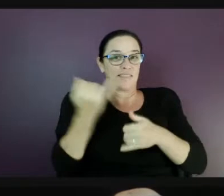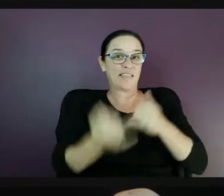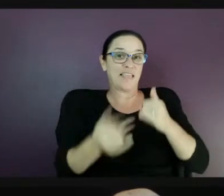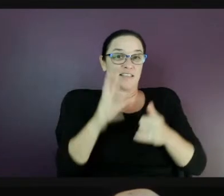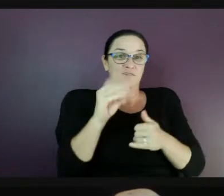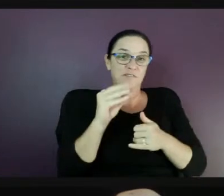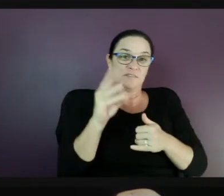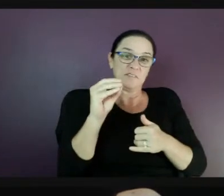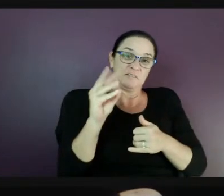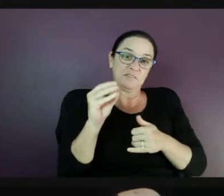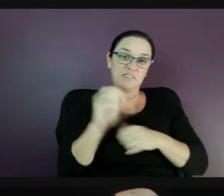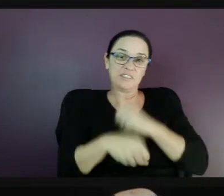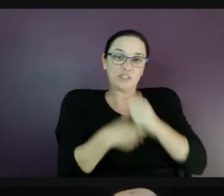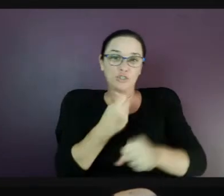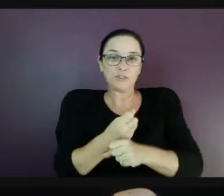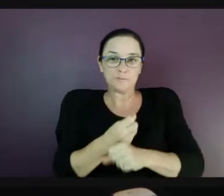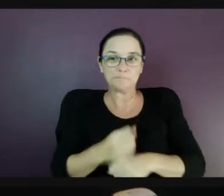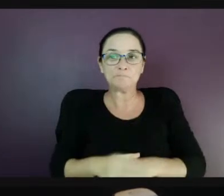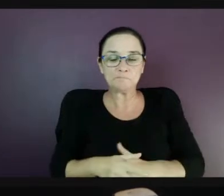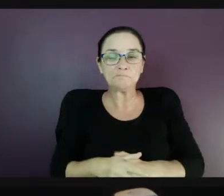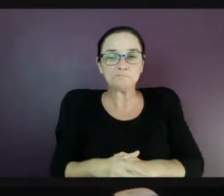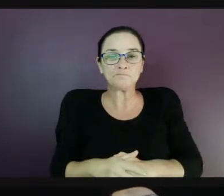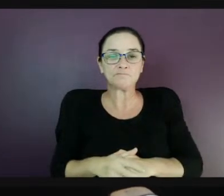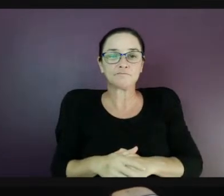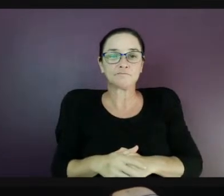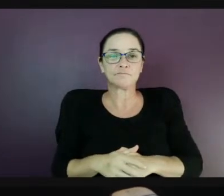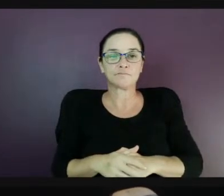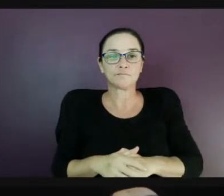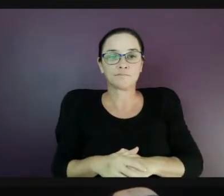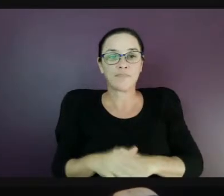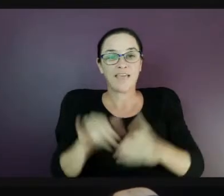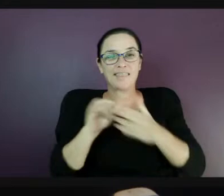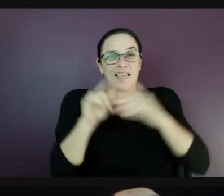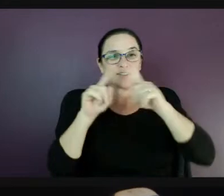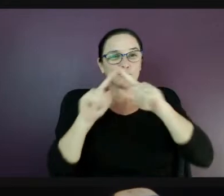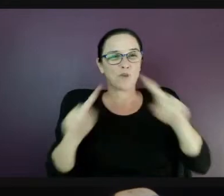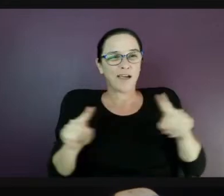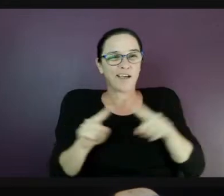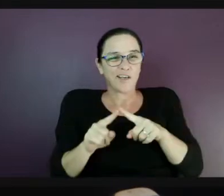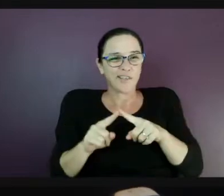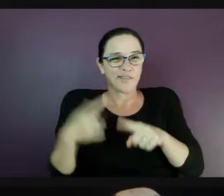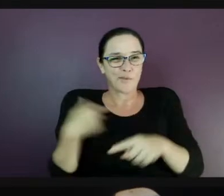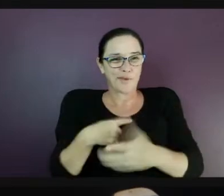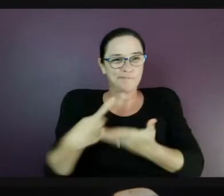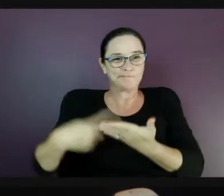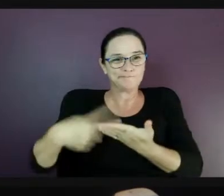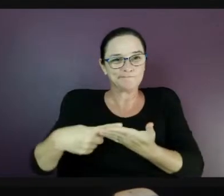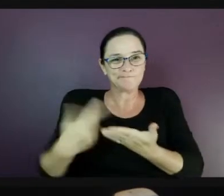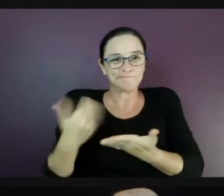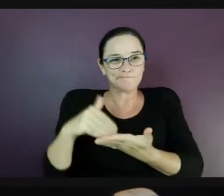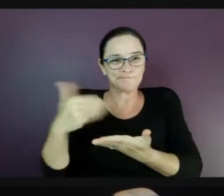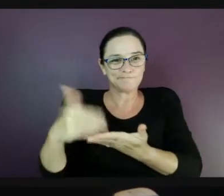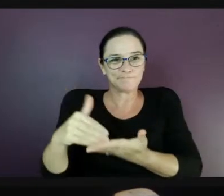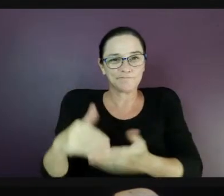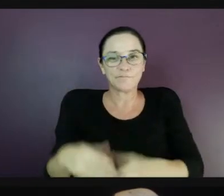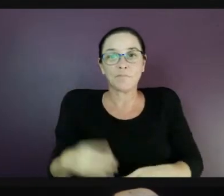here on Kilauea. That's the wedge we keep talking about. So if we come to the GPS